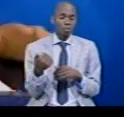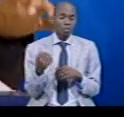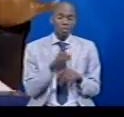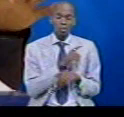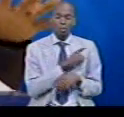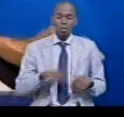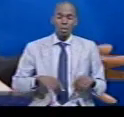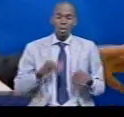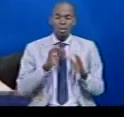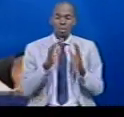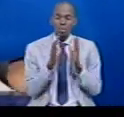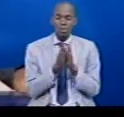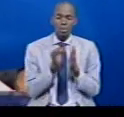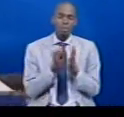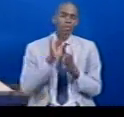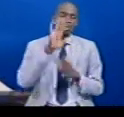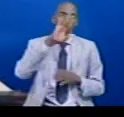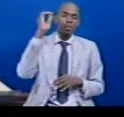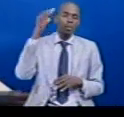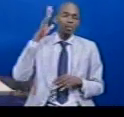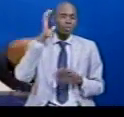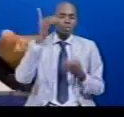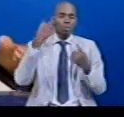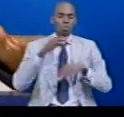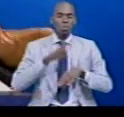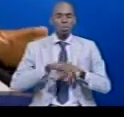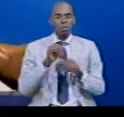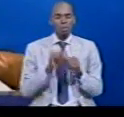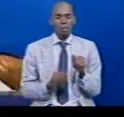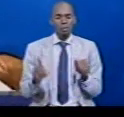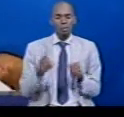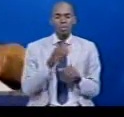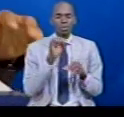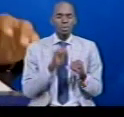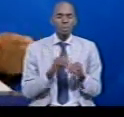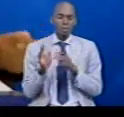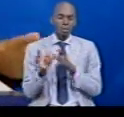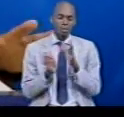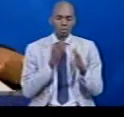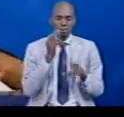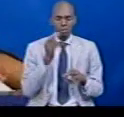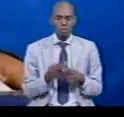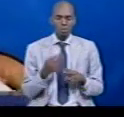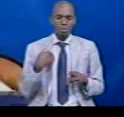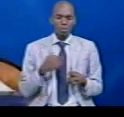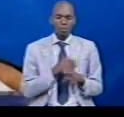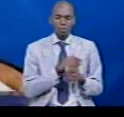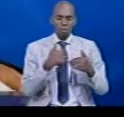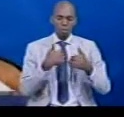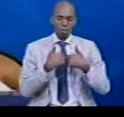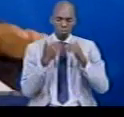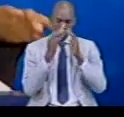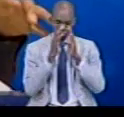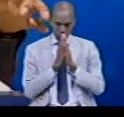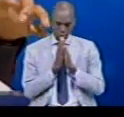that your grace will descend upon everyone. In Jesus' name, we have prayed.